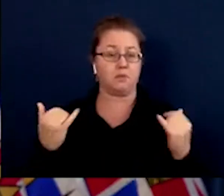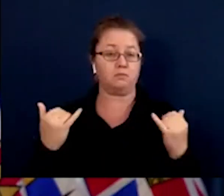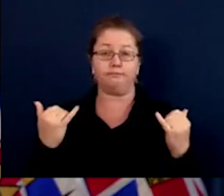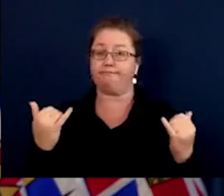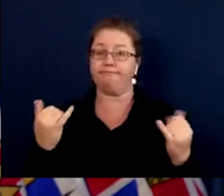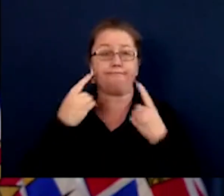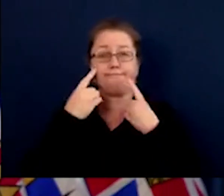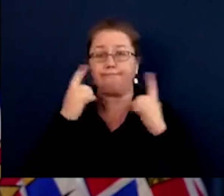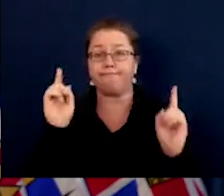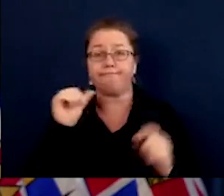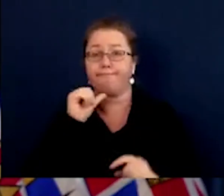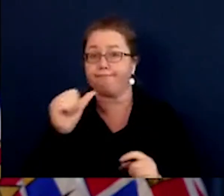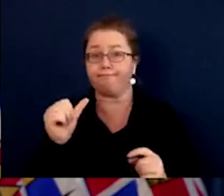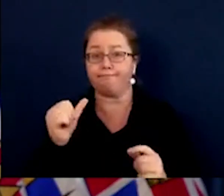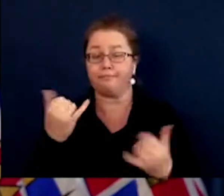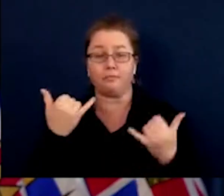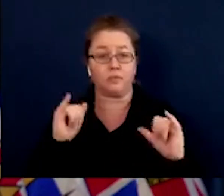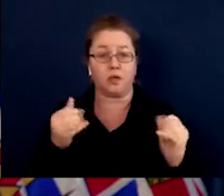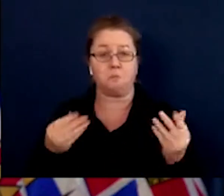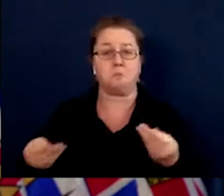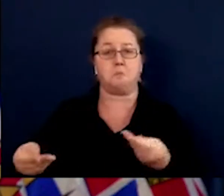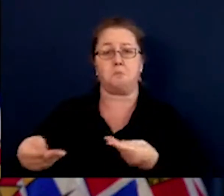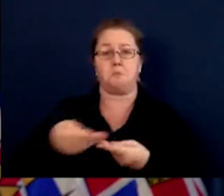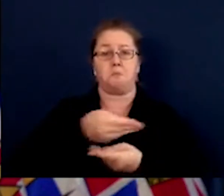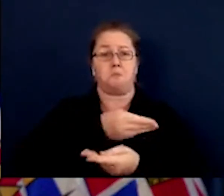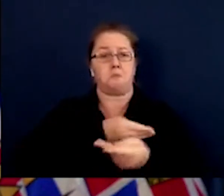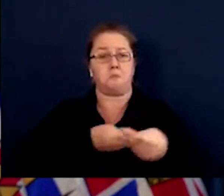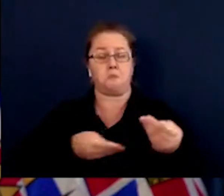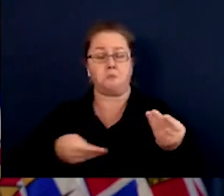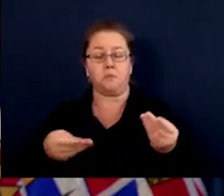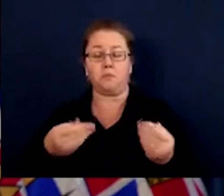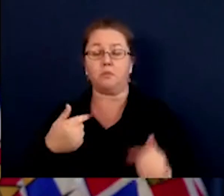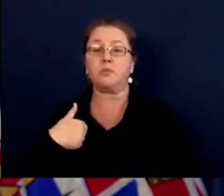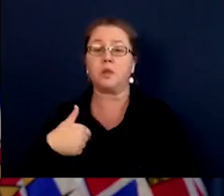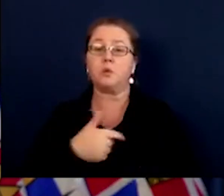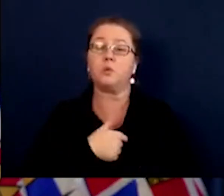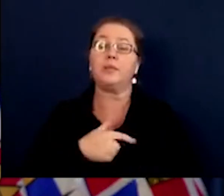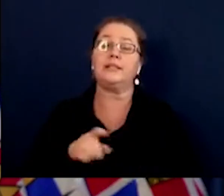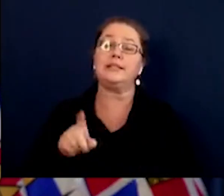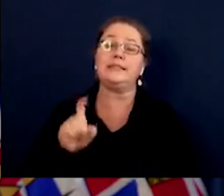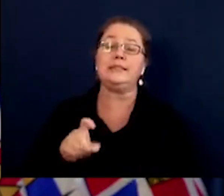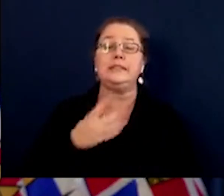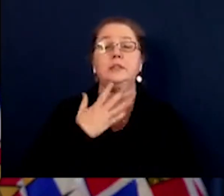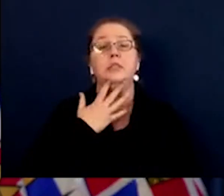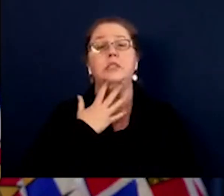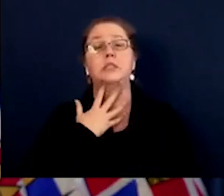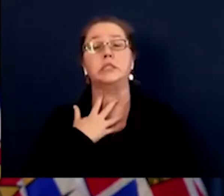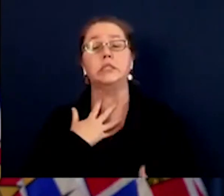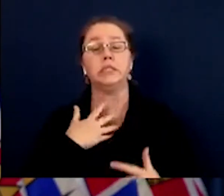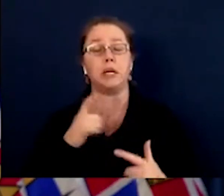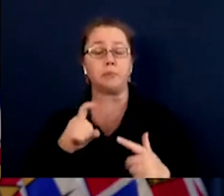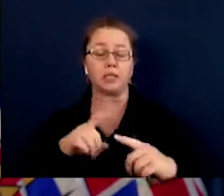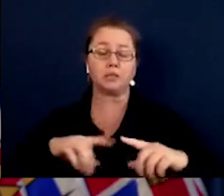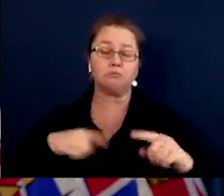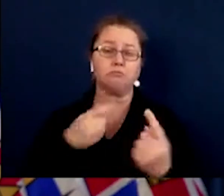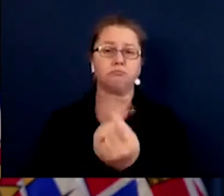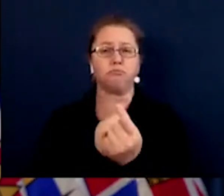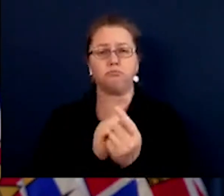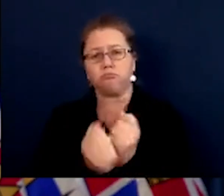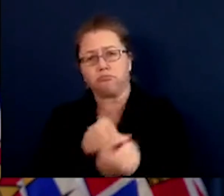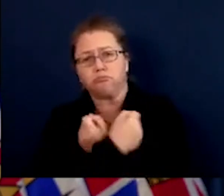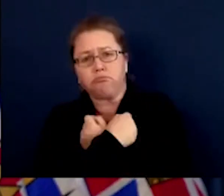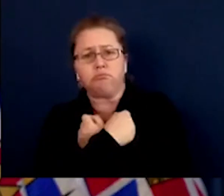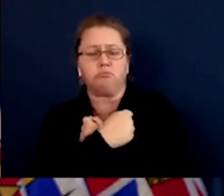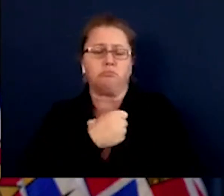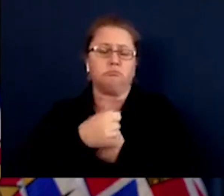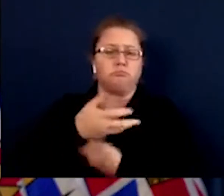is not working for many reasons. We all, as social creatures, need to come together. We want to